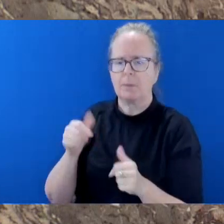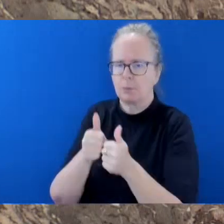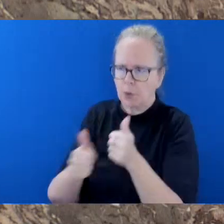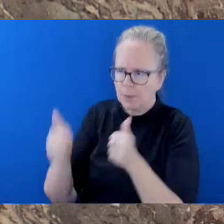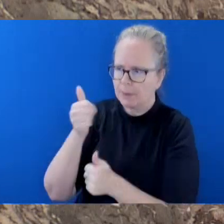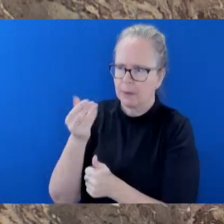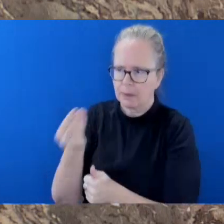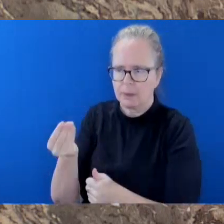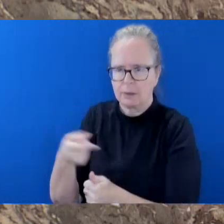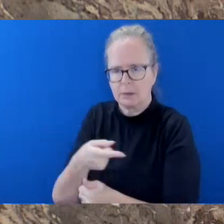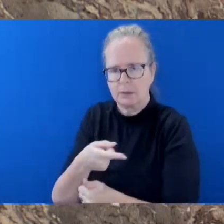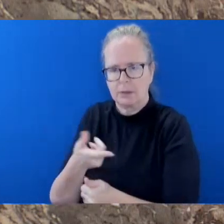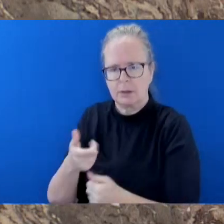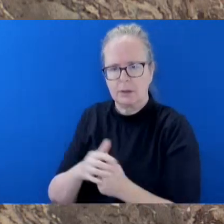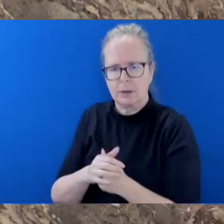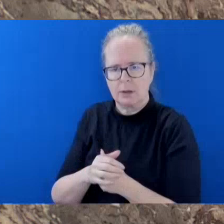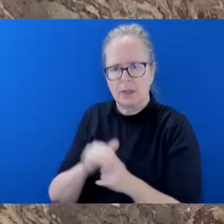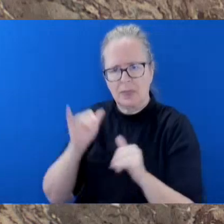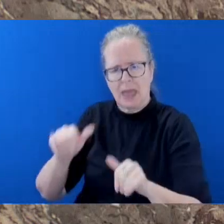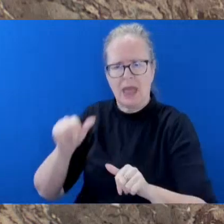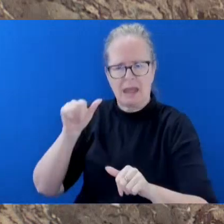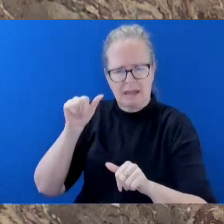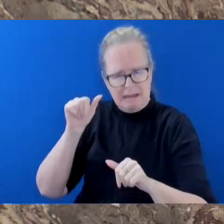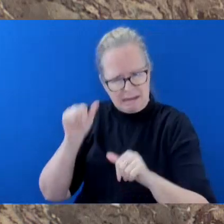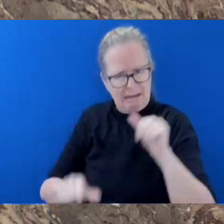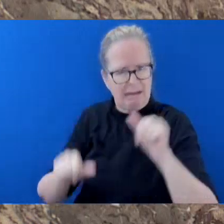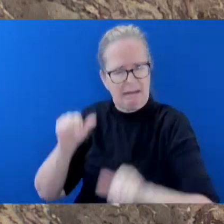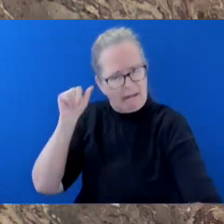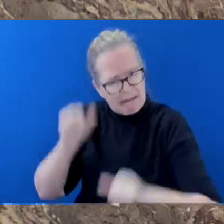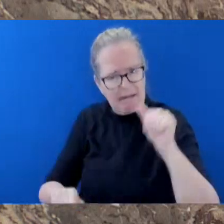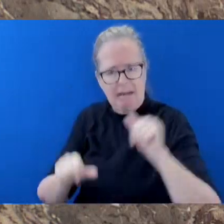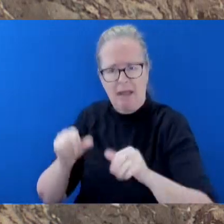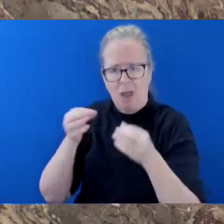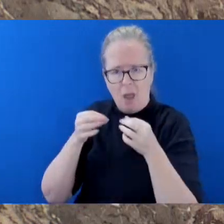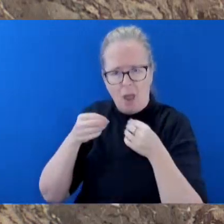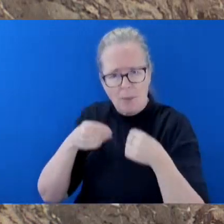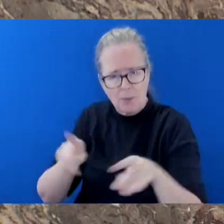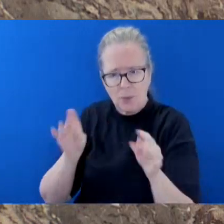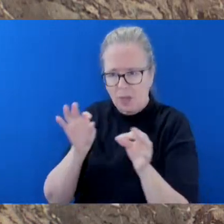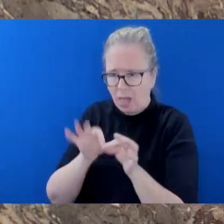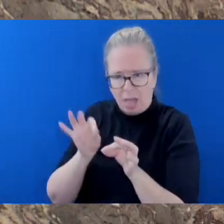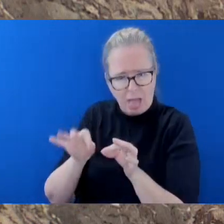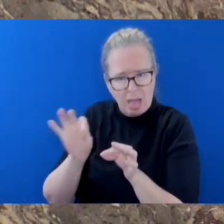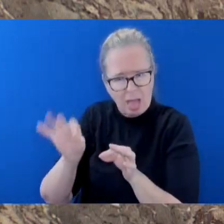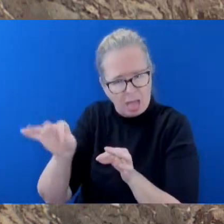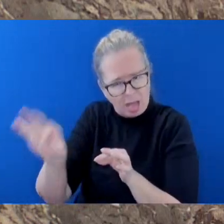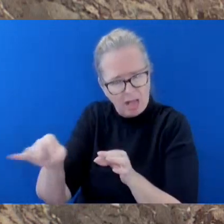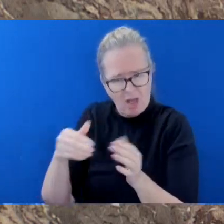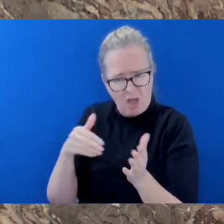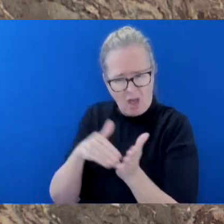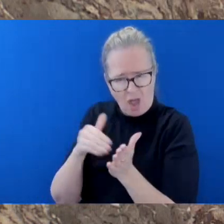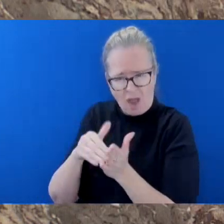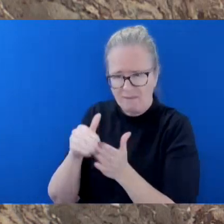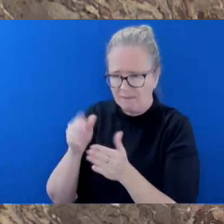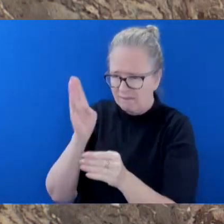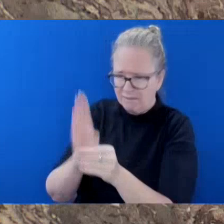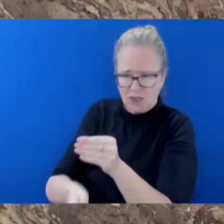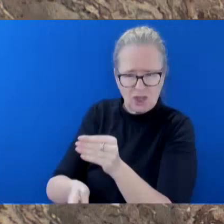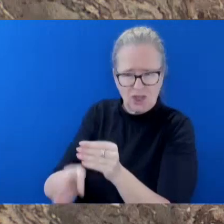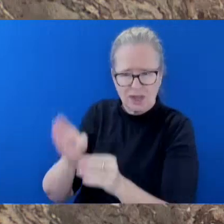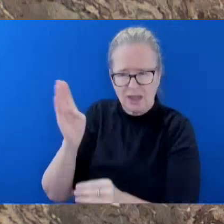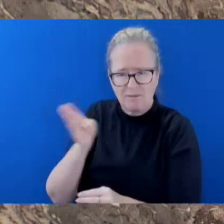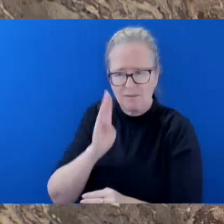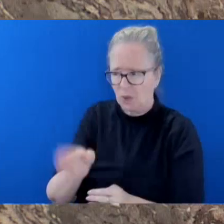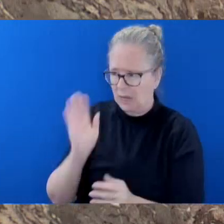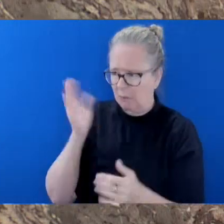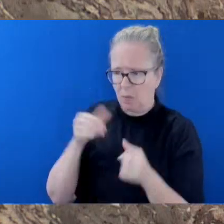that permits are increasingly delayed. Many just aren't happening at all. Timelines are getting longer and longer, and major investment decisions are actually